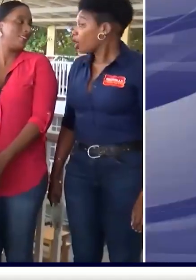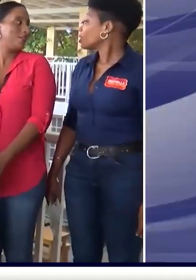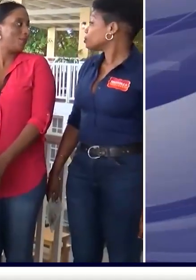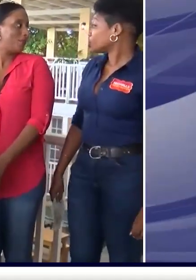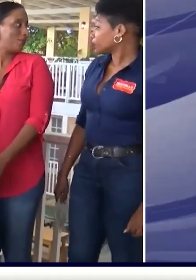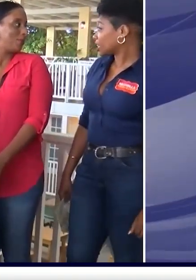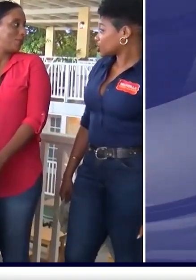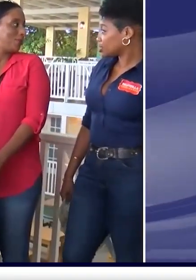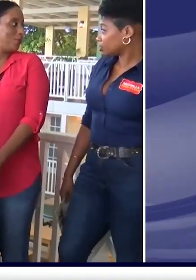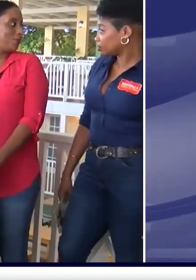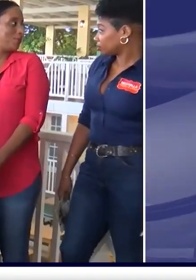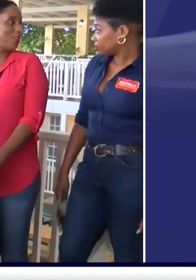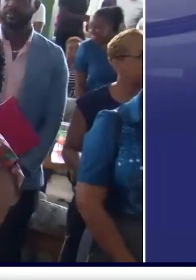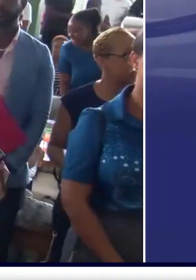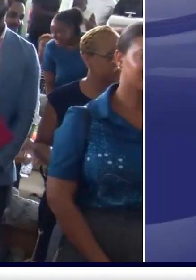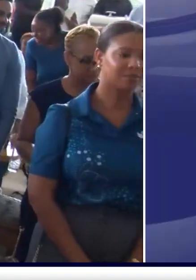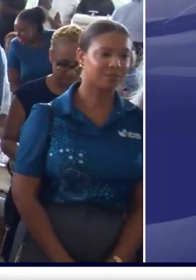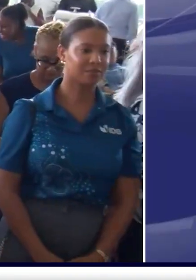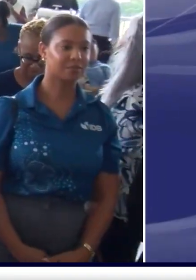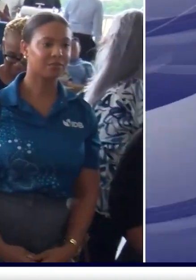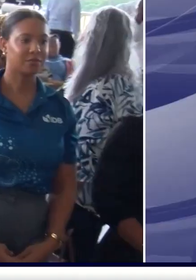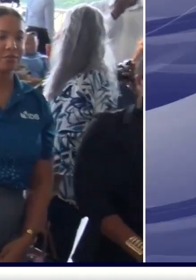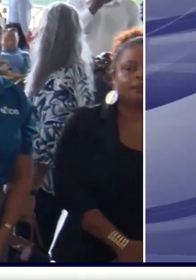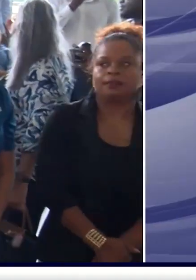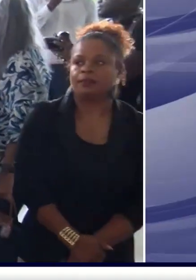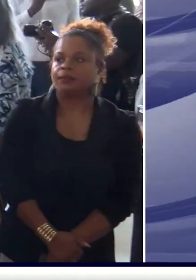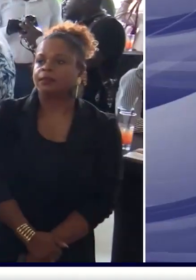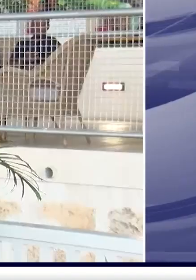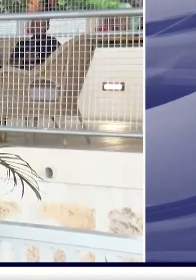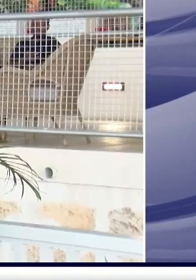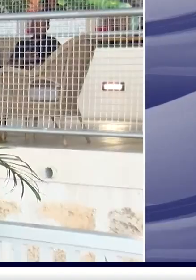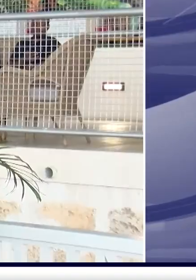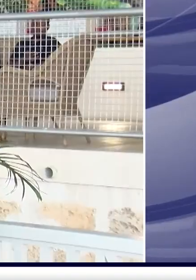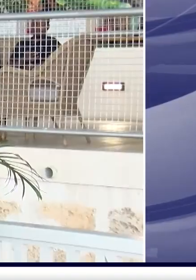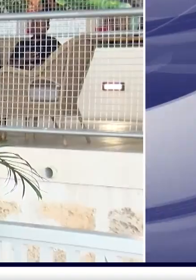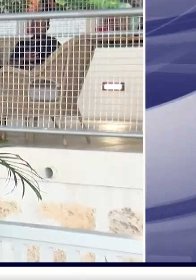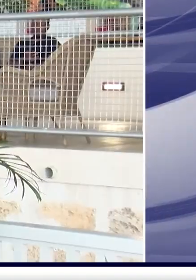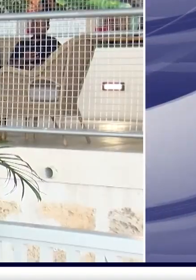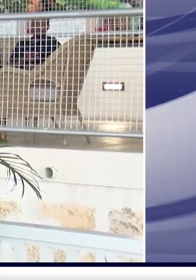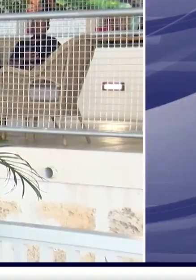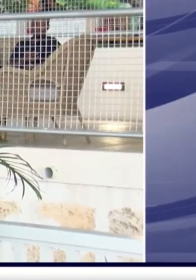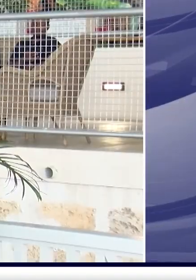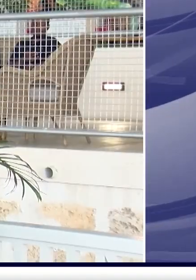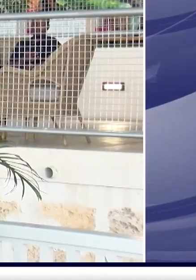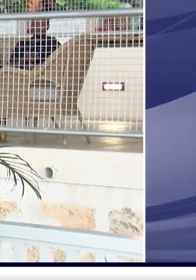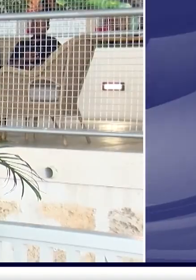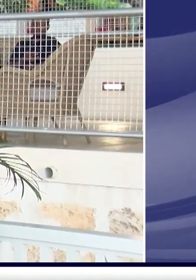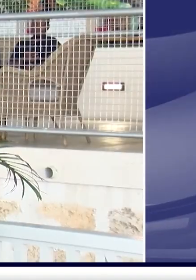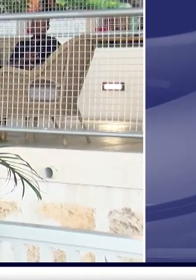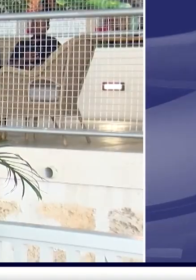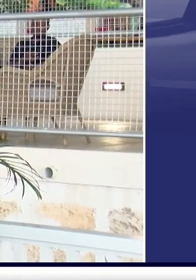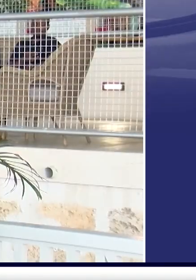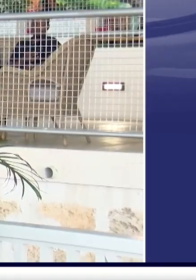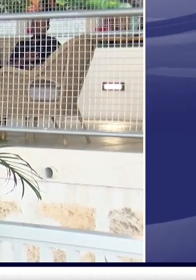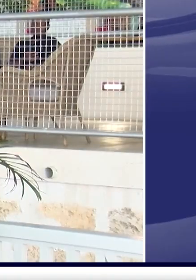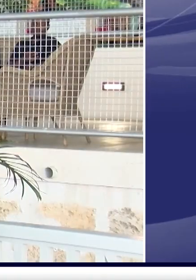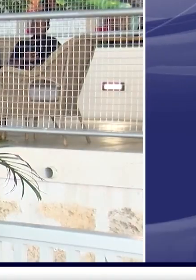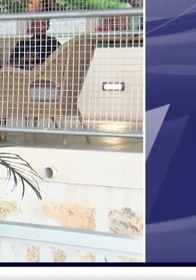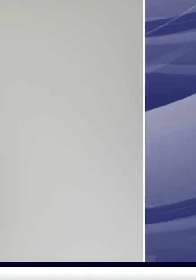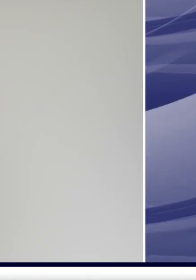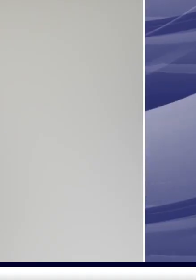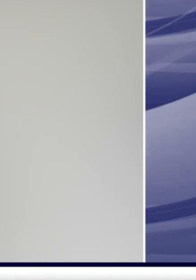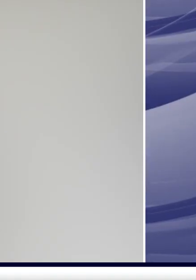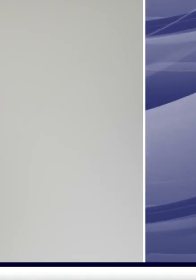In the headlines for Newsnight, Saturday, September 13th, the tourism sector warns it needs urgent reforms.